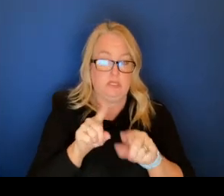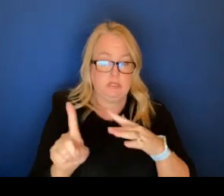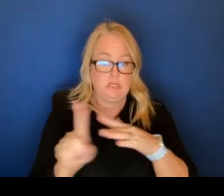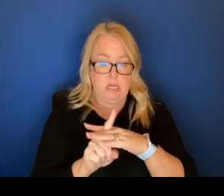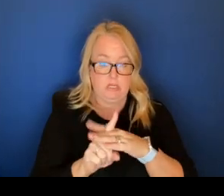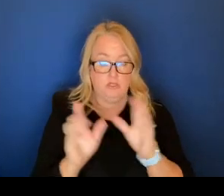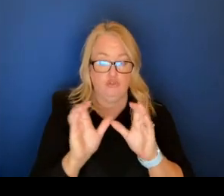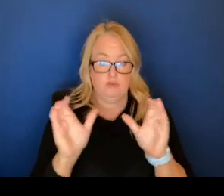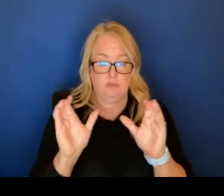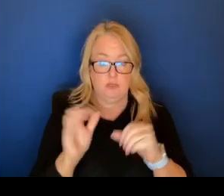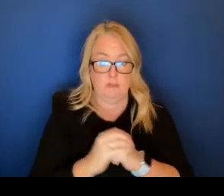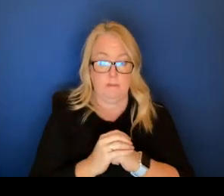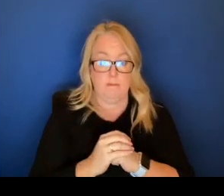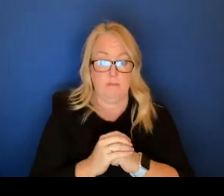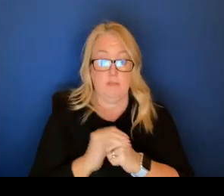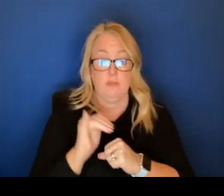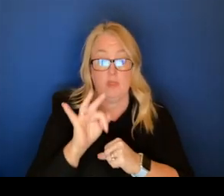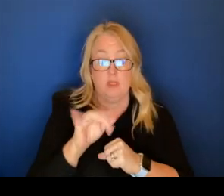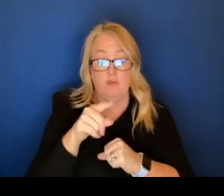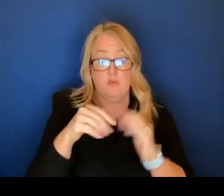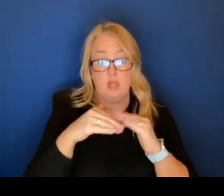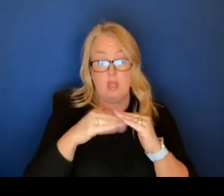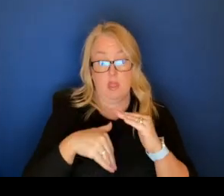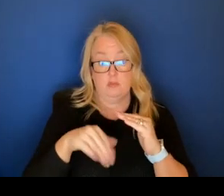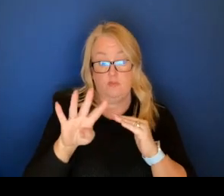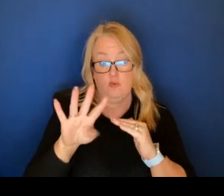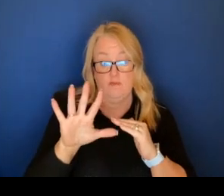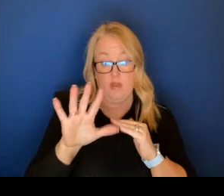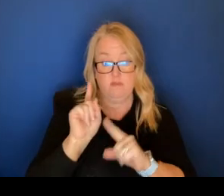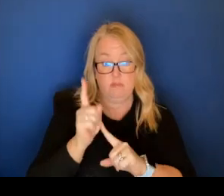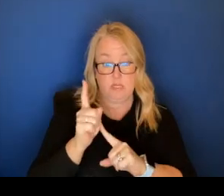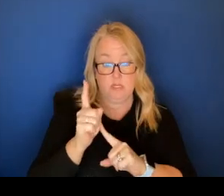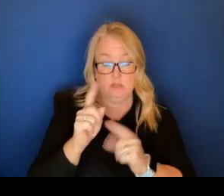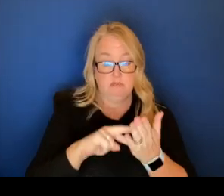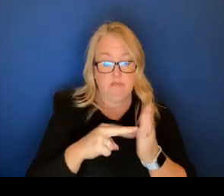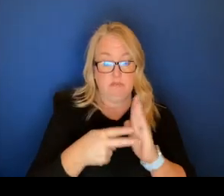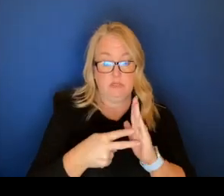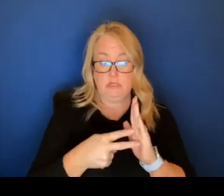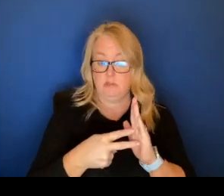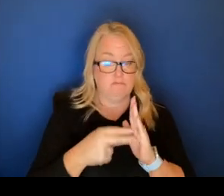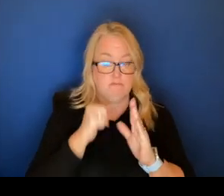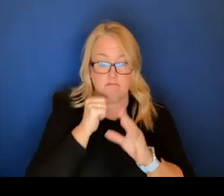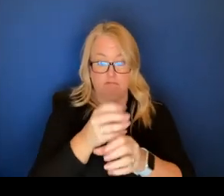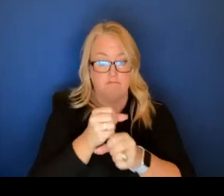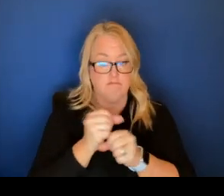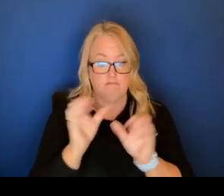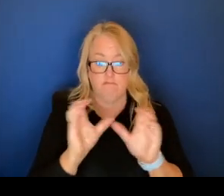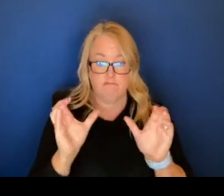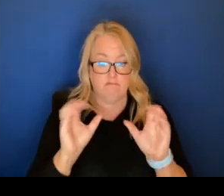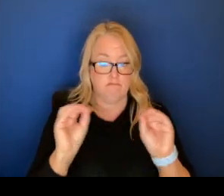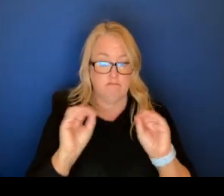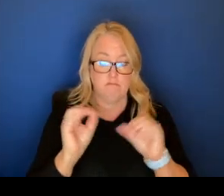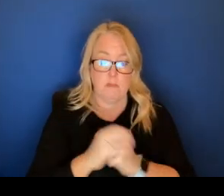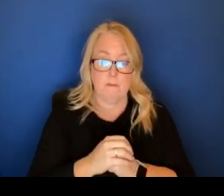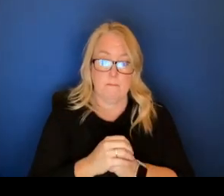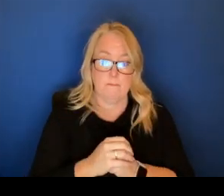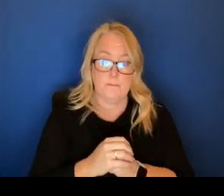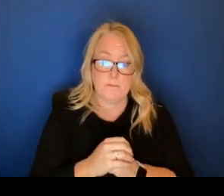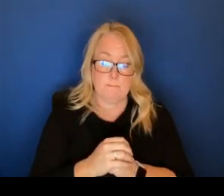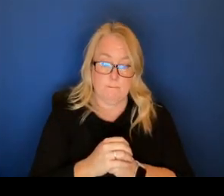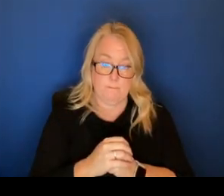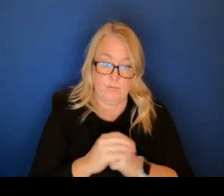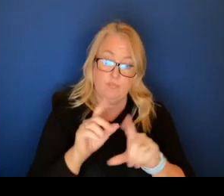certificate. If you attend for less than 45 minutes, you will not receive an attendance certificate.